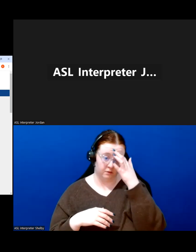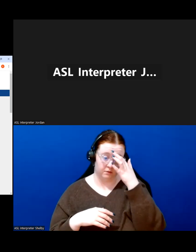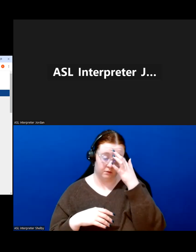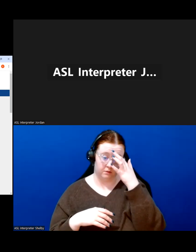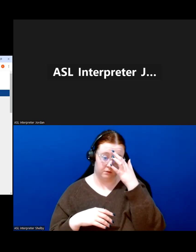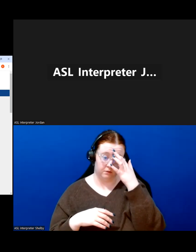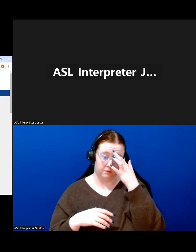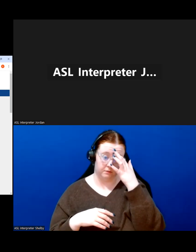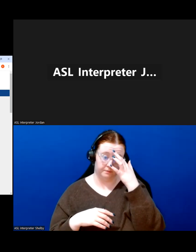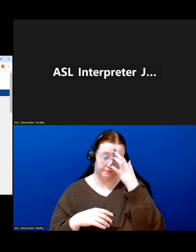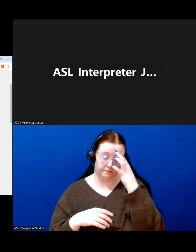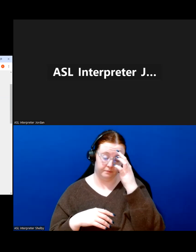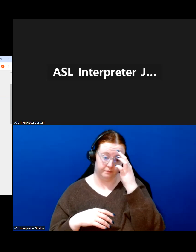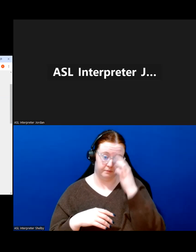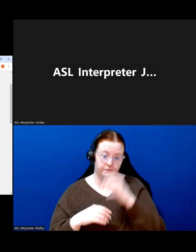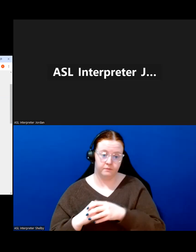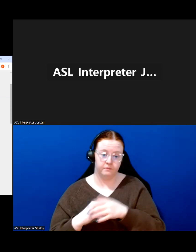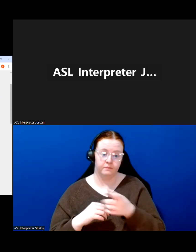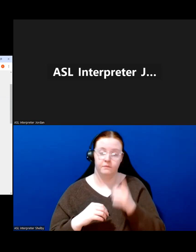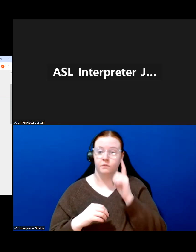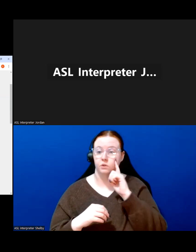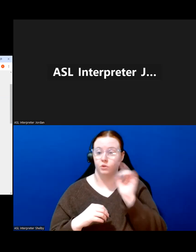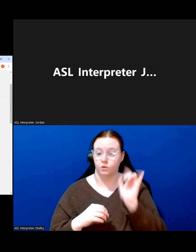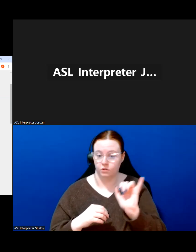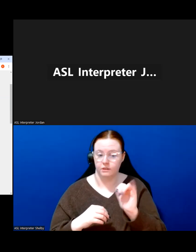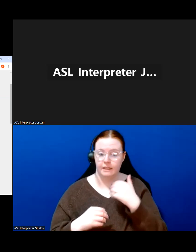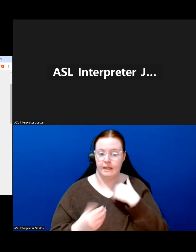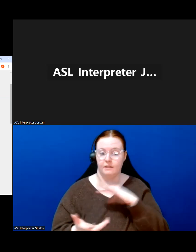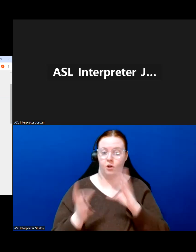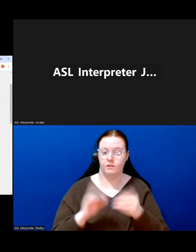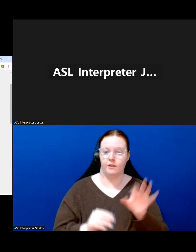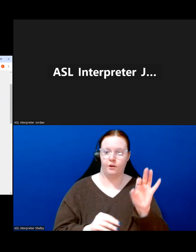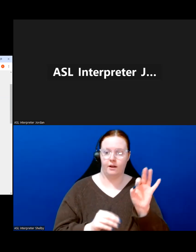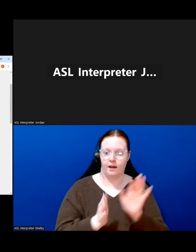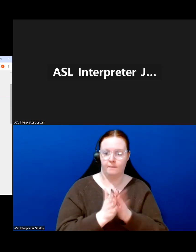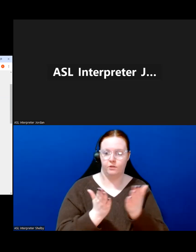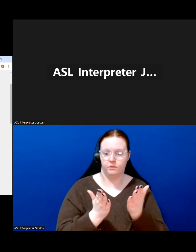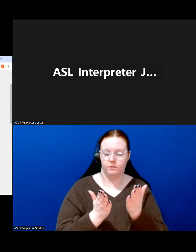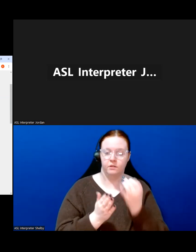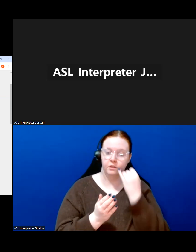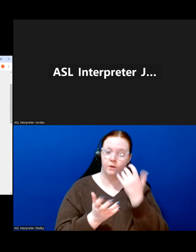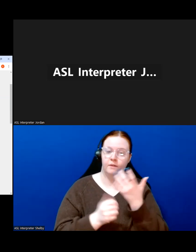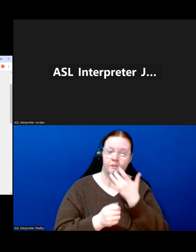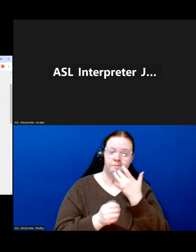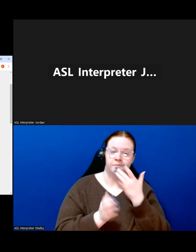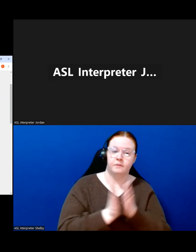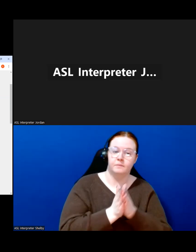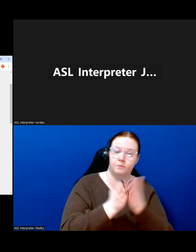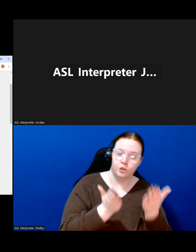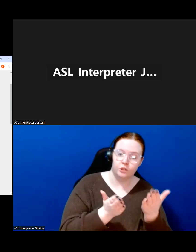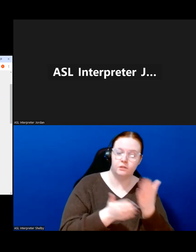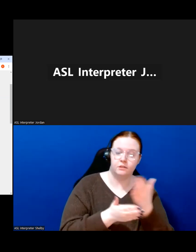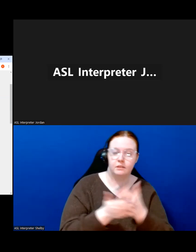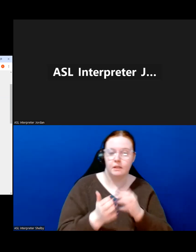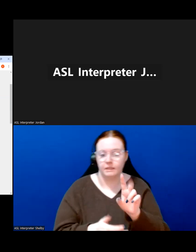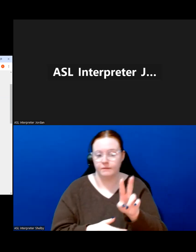So it looks like it has 9 books. So if I only wanted to look at books, it has some DVDs. So let's just see